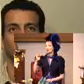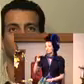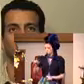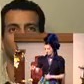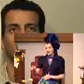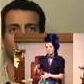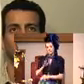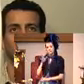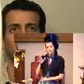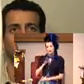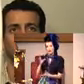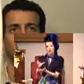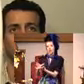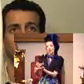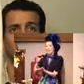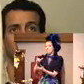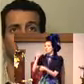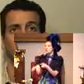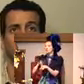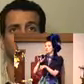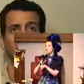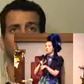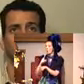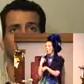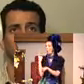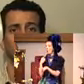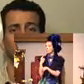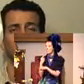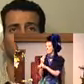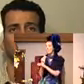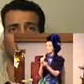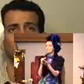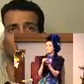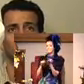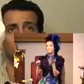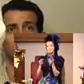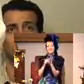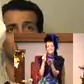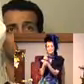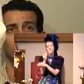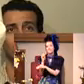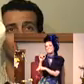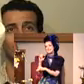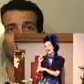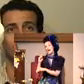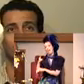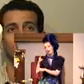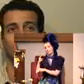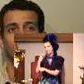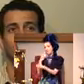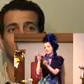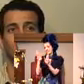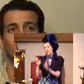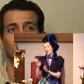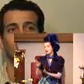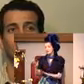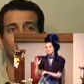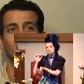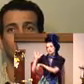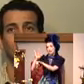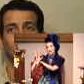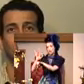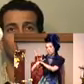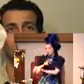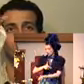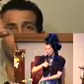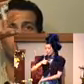be touched by no one except the Messiah. Right. And he did. Amen. Yes. And he